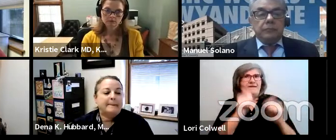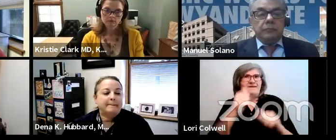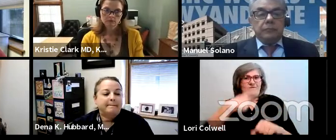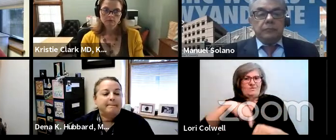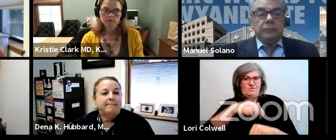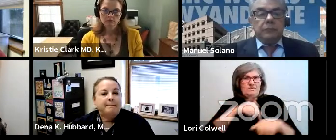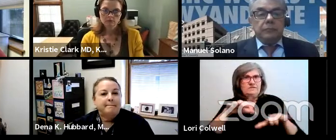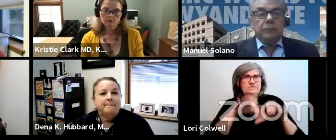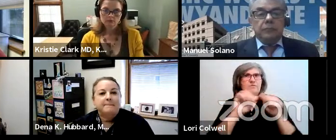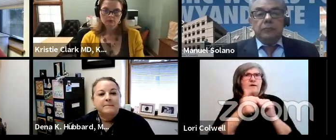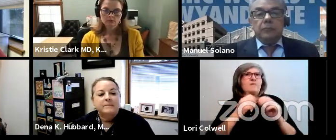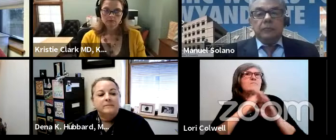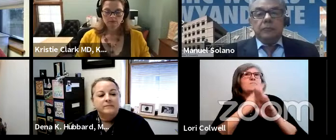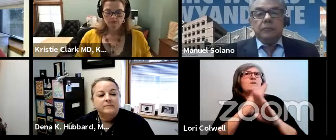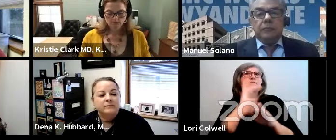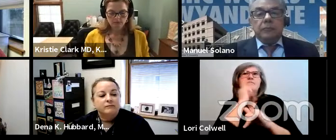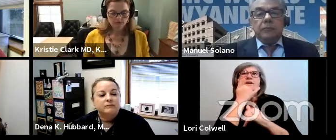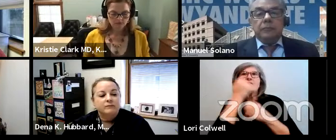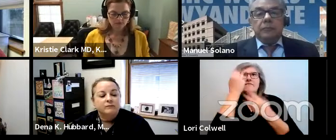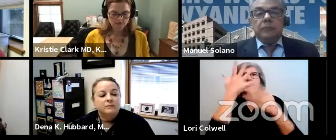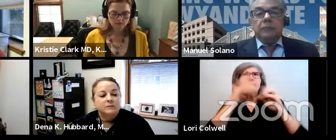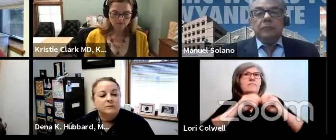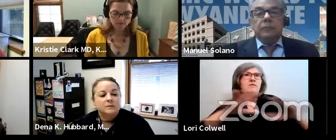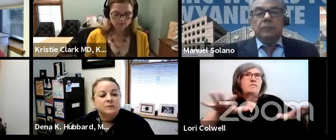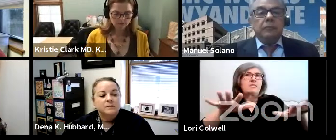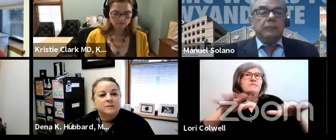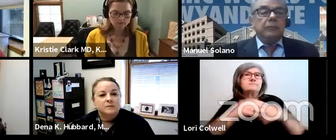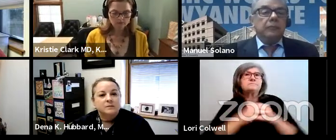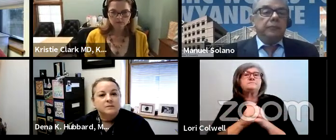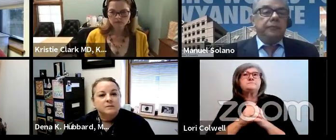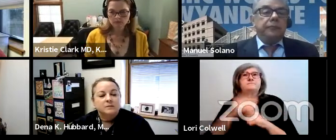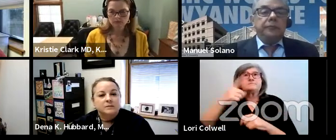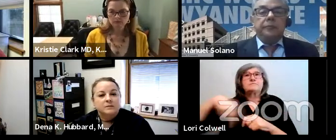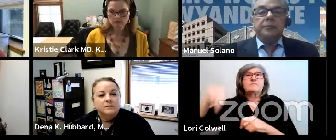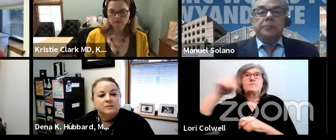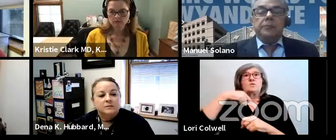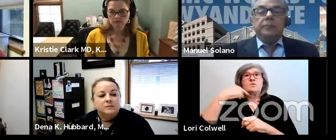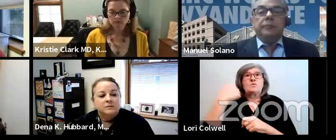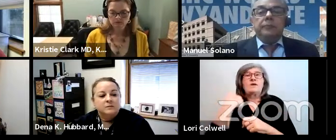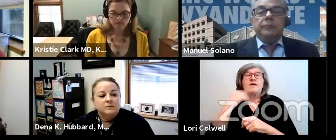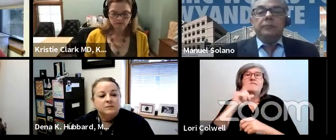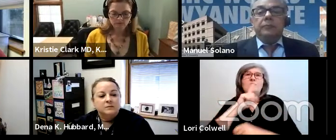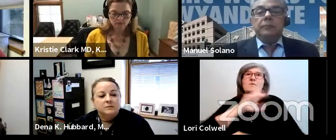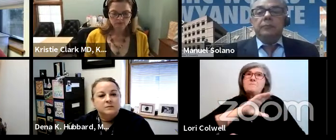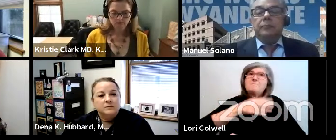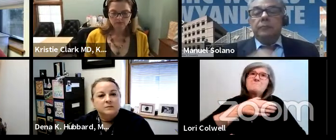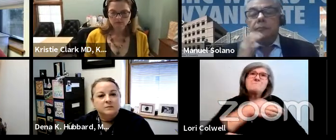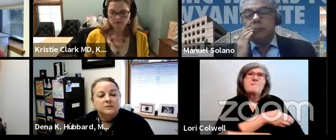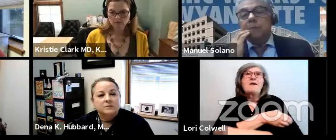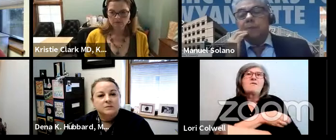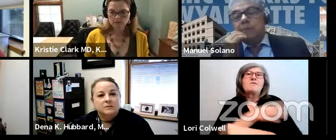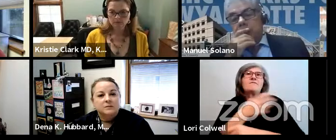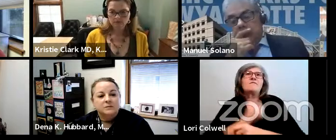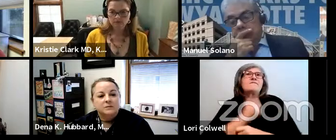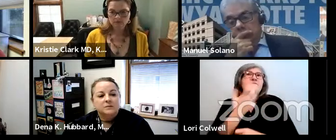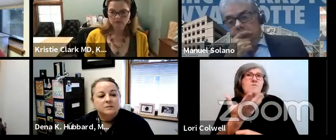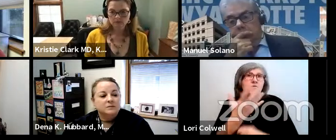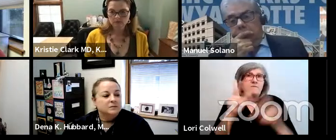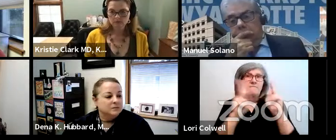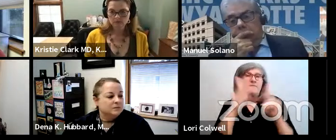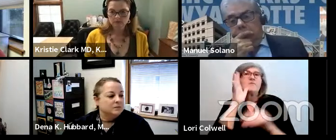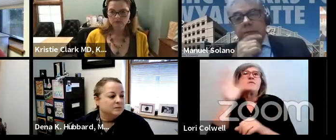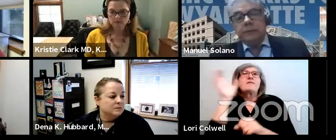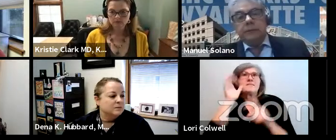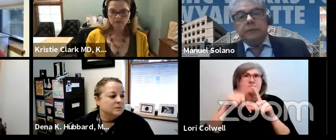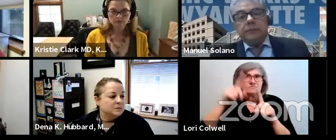prevent misinformation. You guys have an extremely powerful voice, and people will listen to